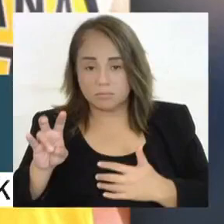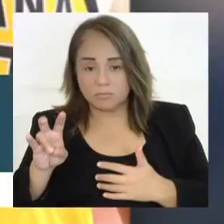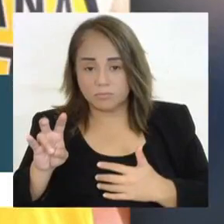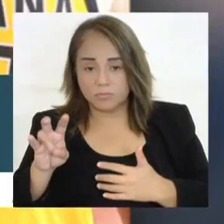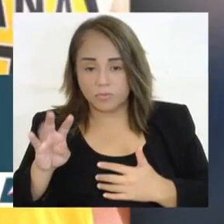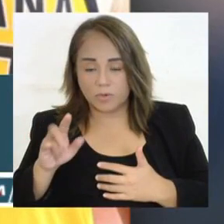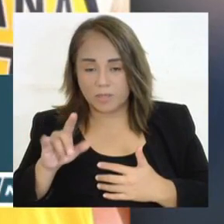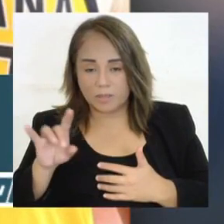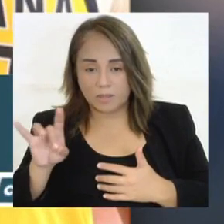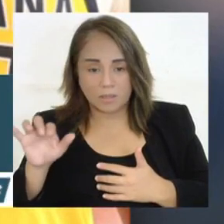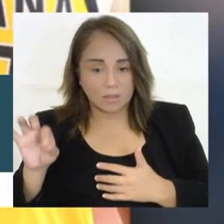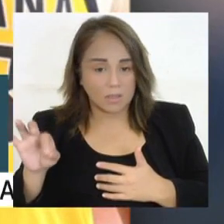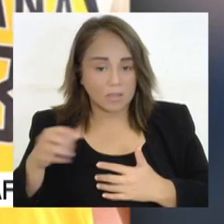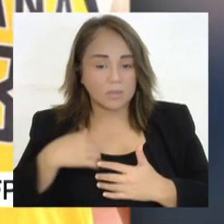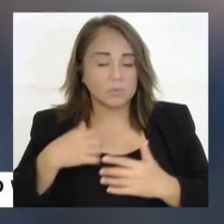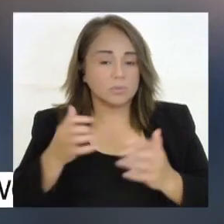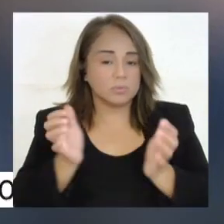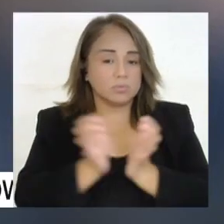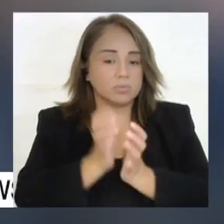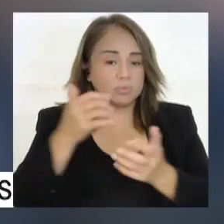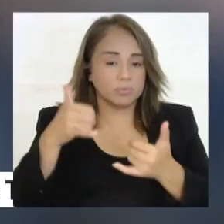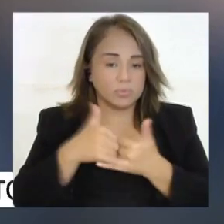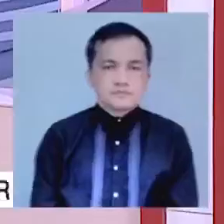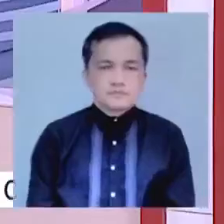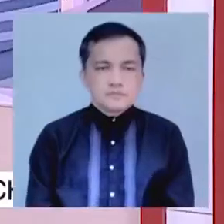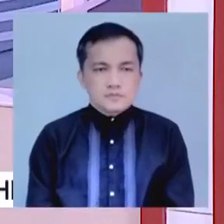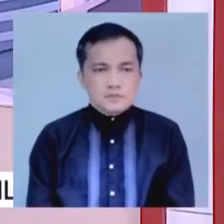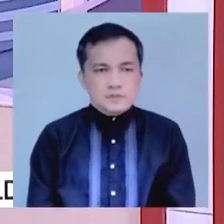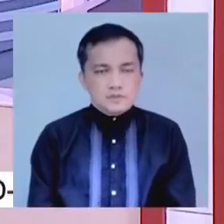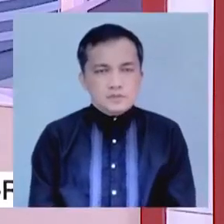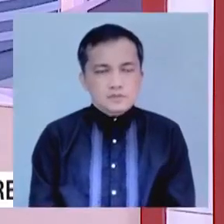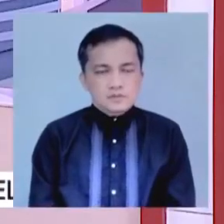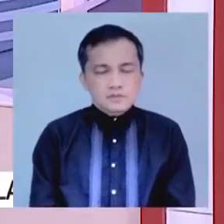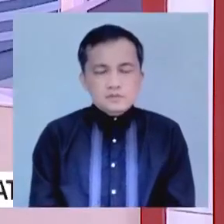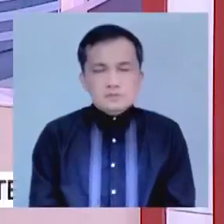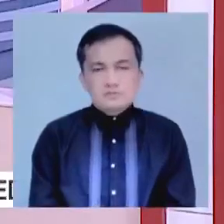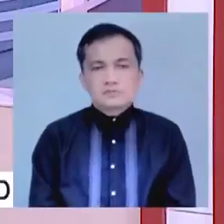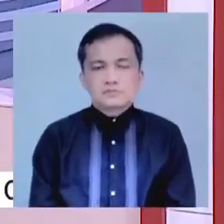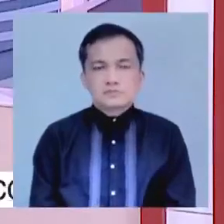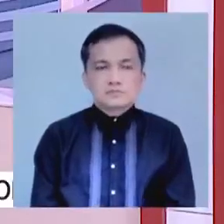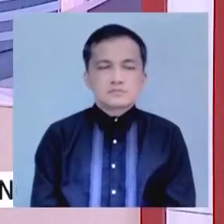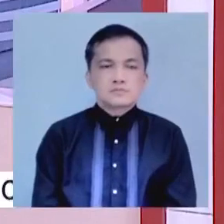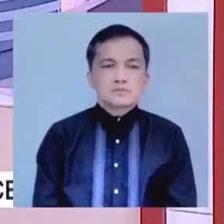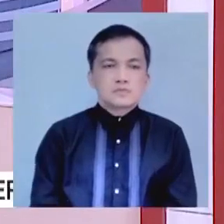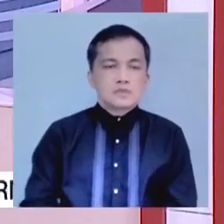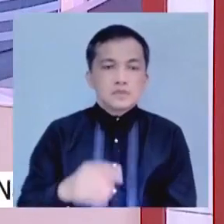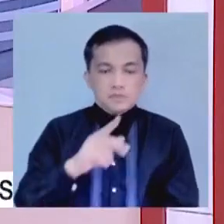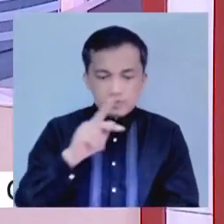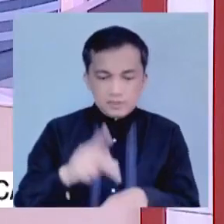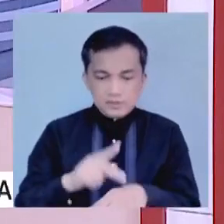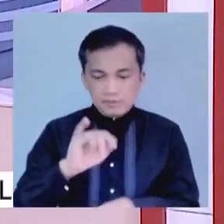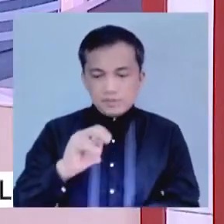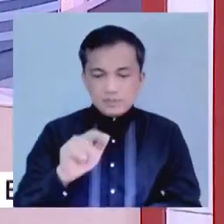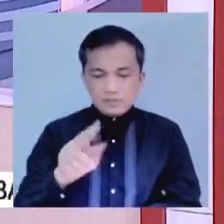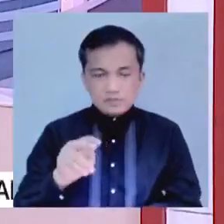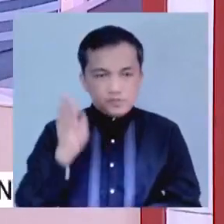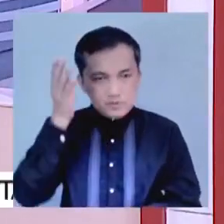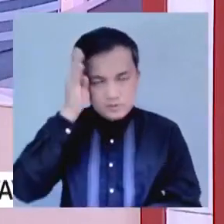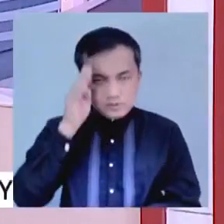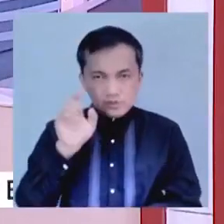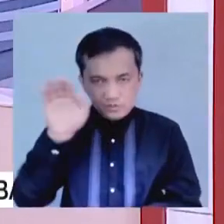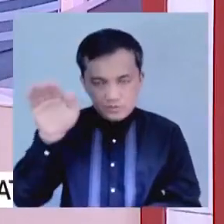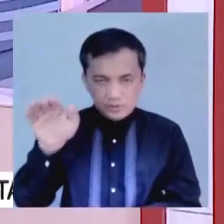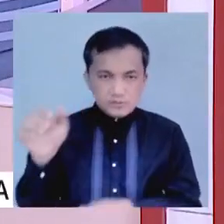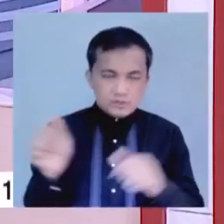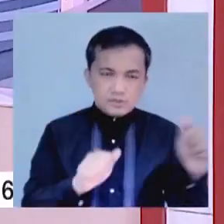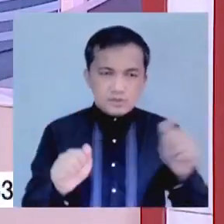also tied at two games apiece. The Philippine Immigration Bureau calling for an urgent interagency action on the